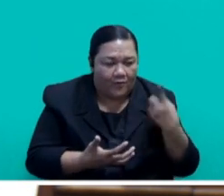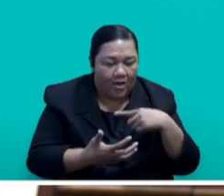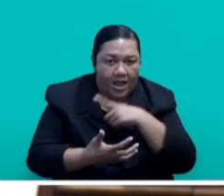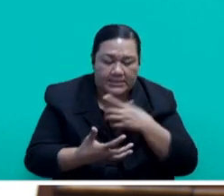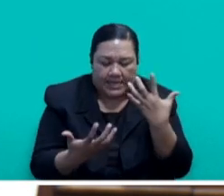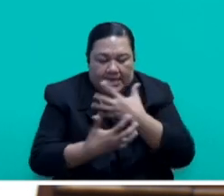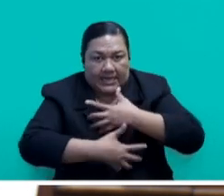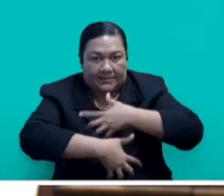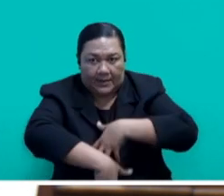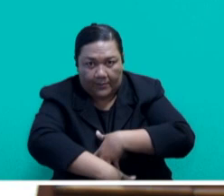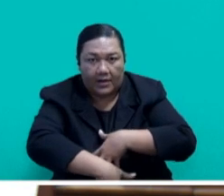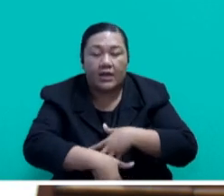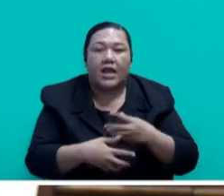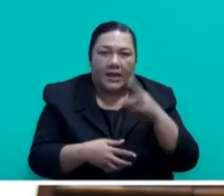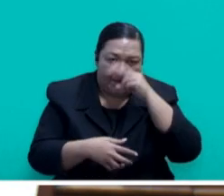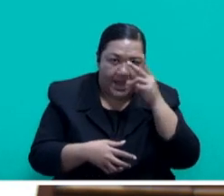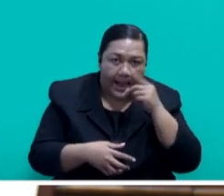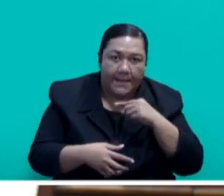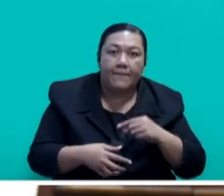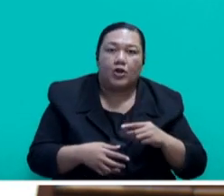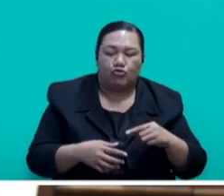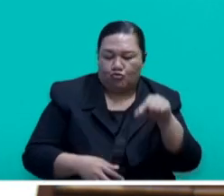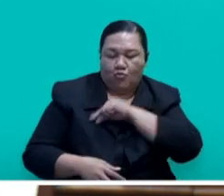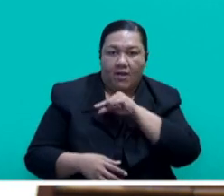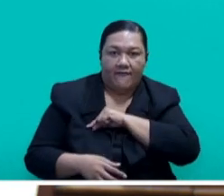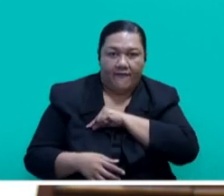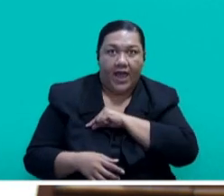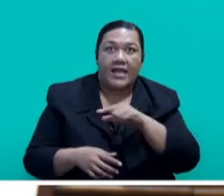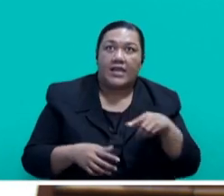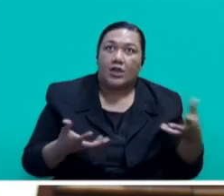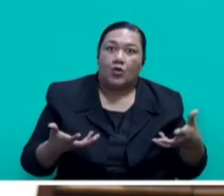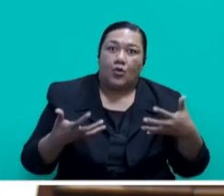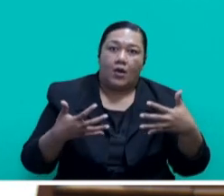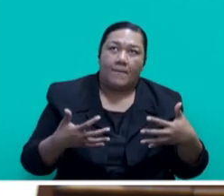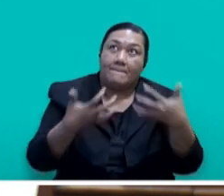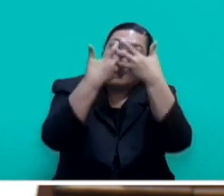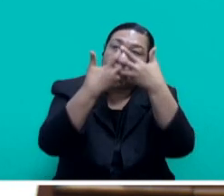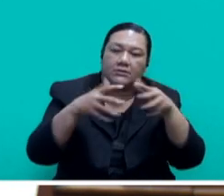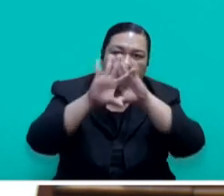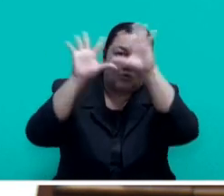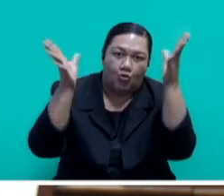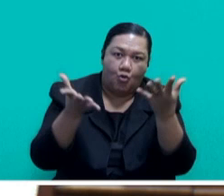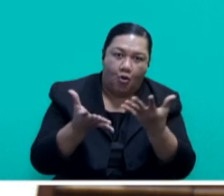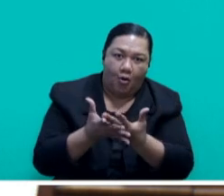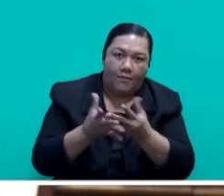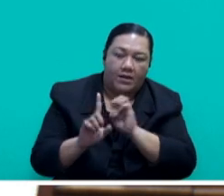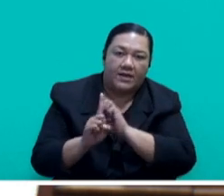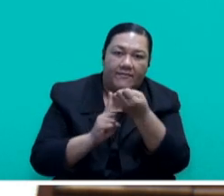adaptable, and to be competitive in the global environment we're in.